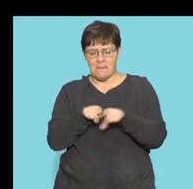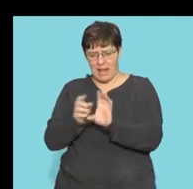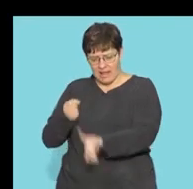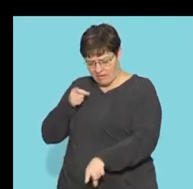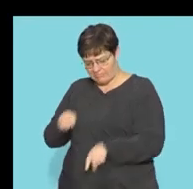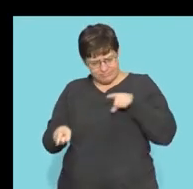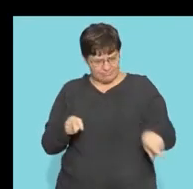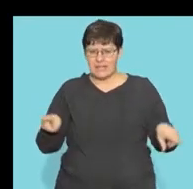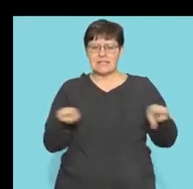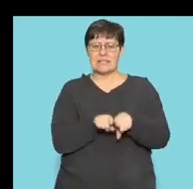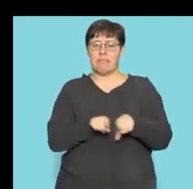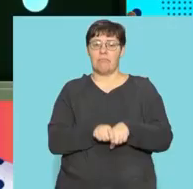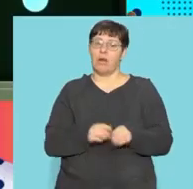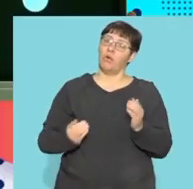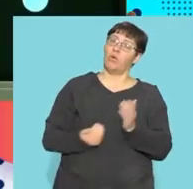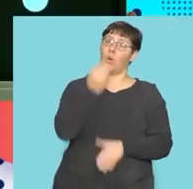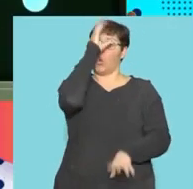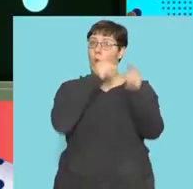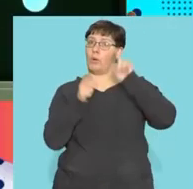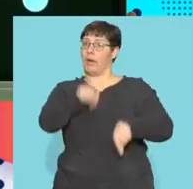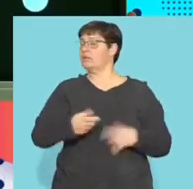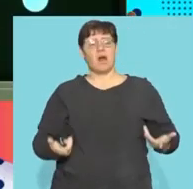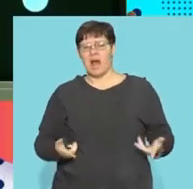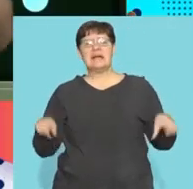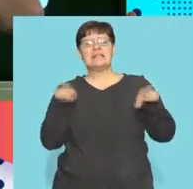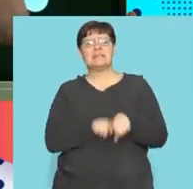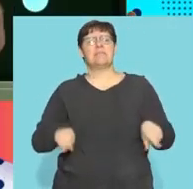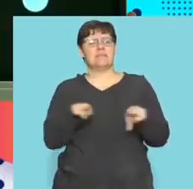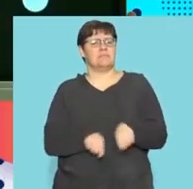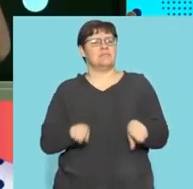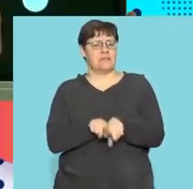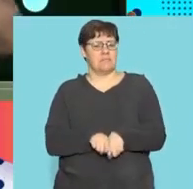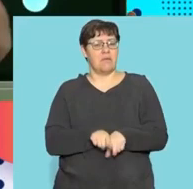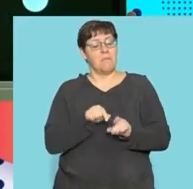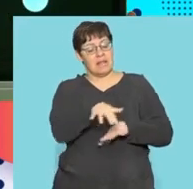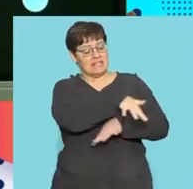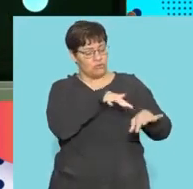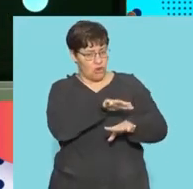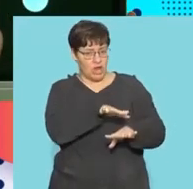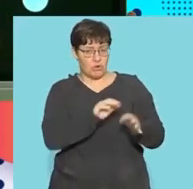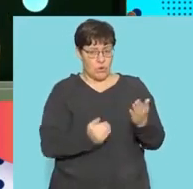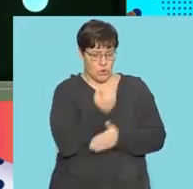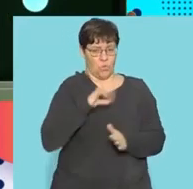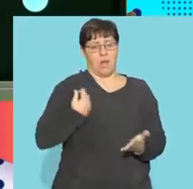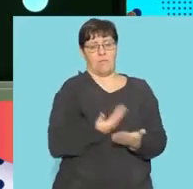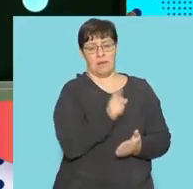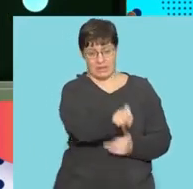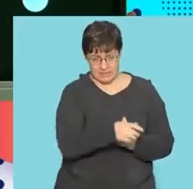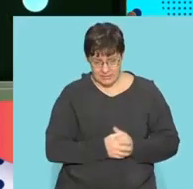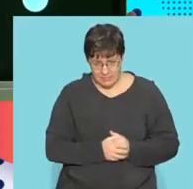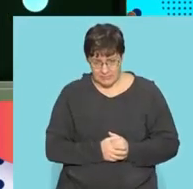same as we used for the galvanic cell. So there's no new learning. It's all about just applying it to a new